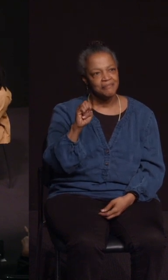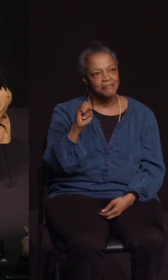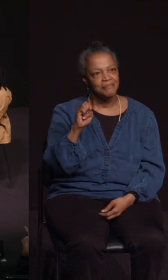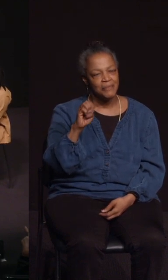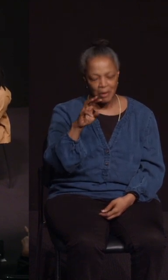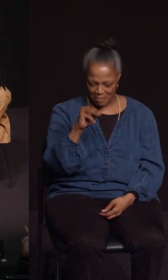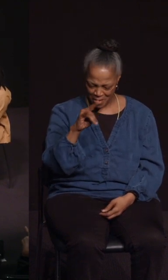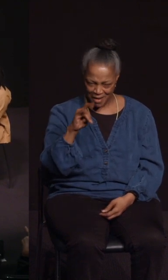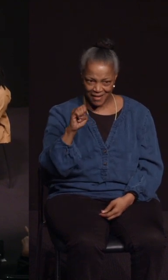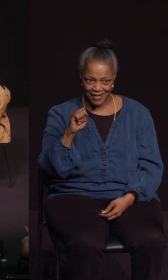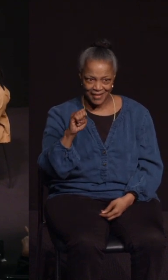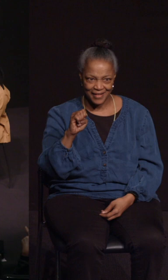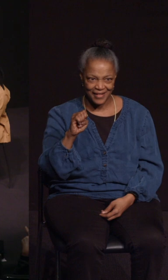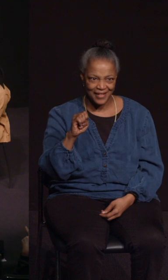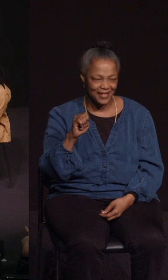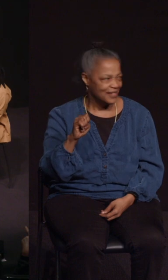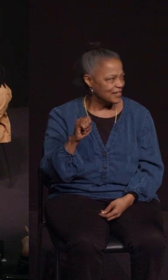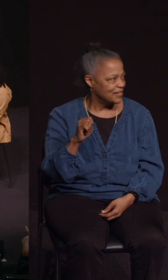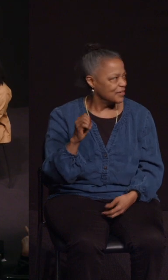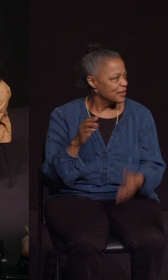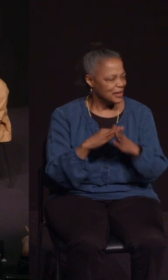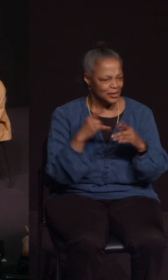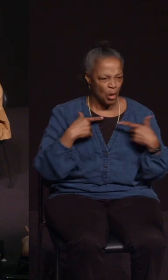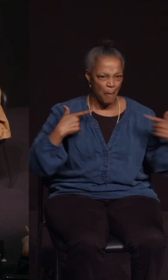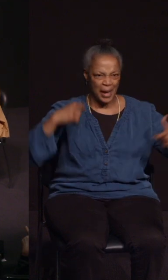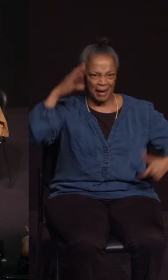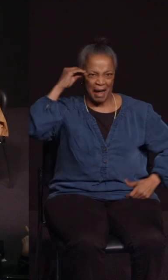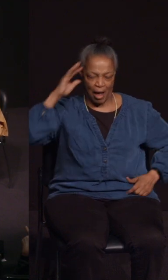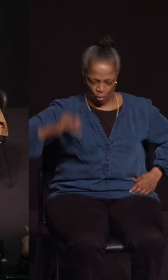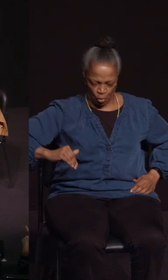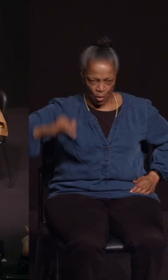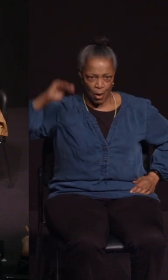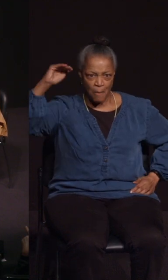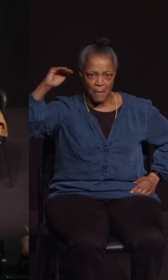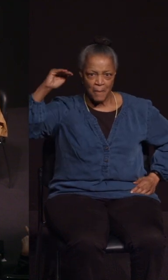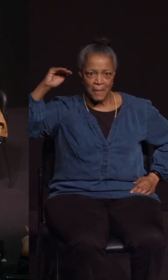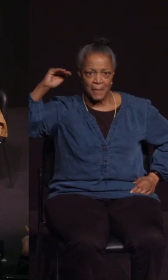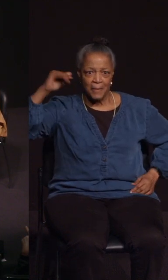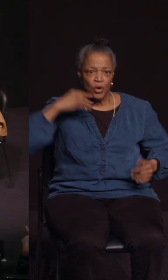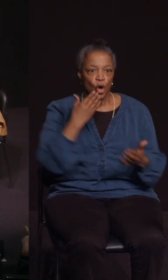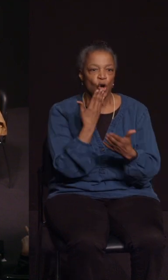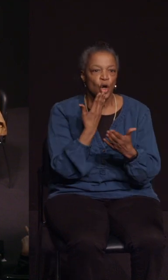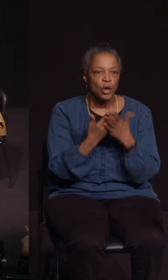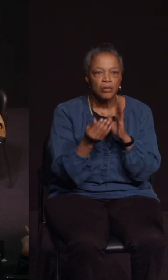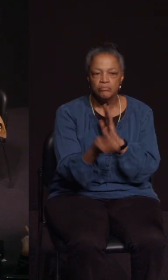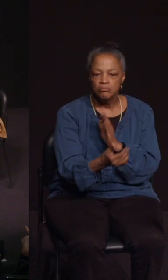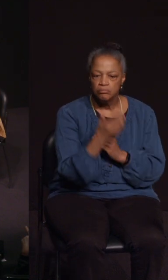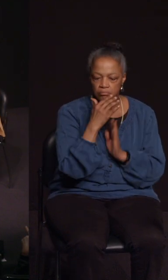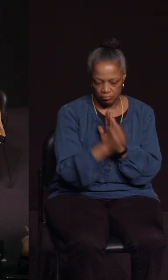Mike was always a big guy growing up. He was very good with his hands.